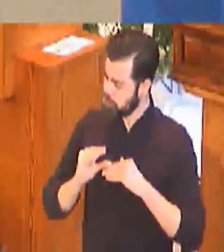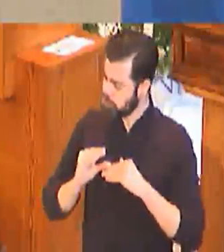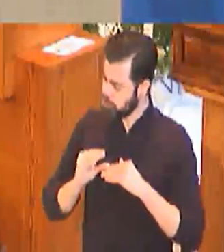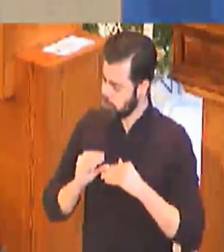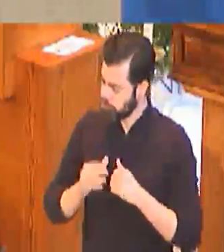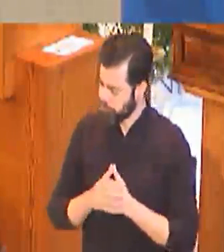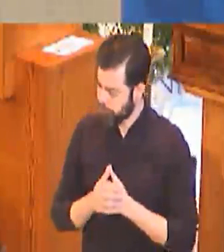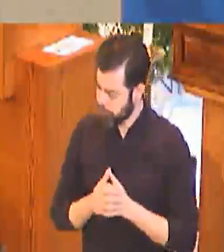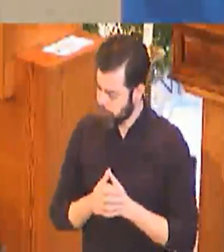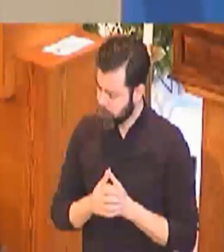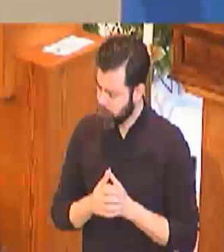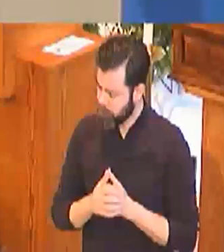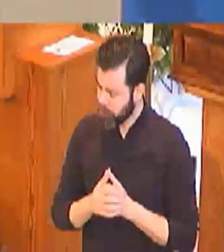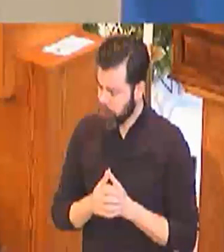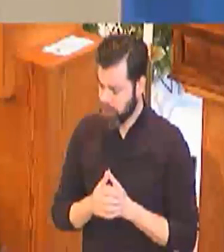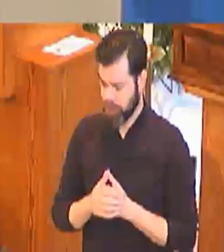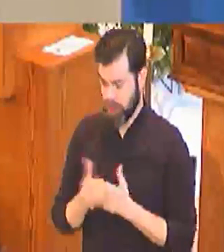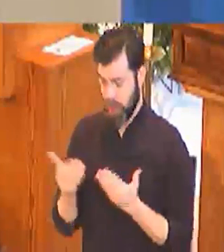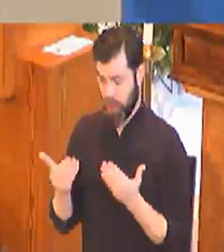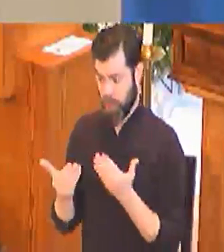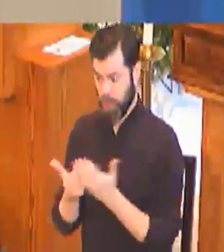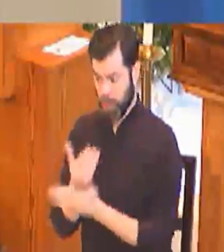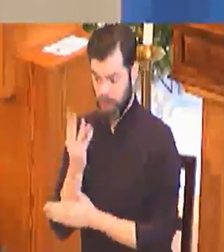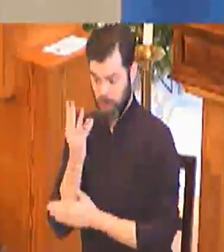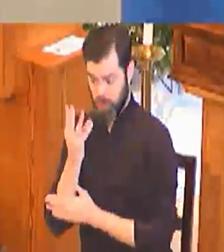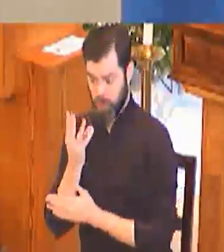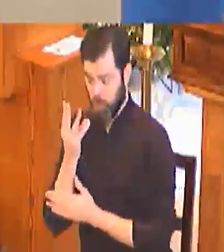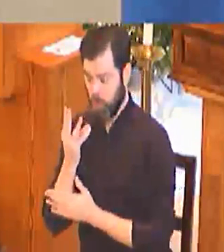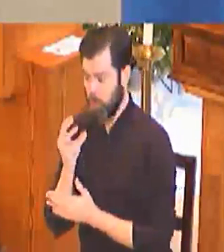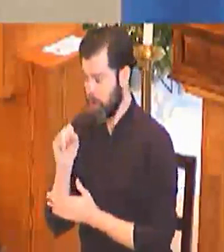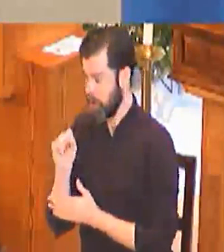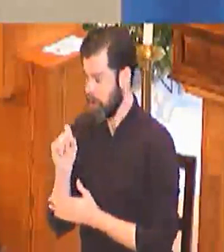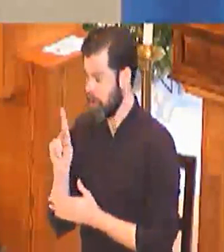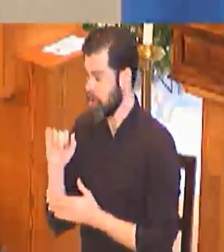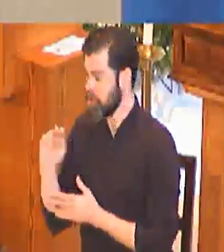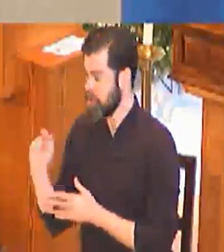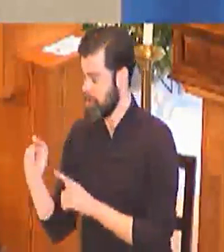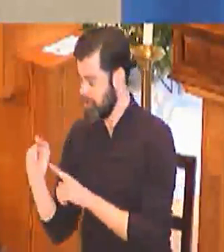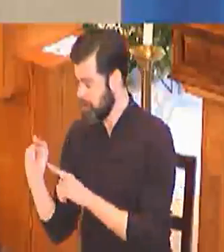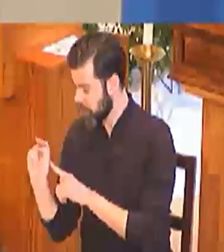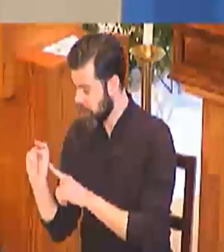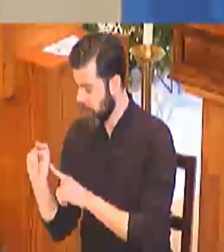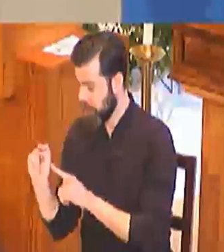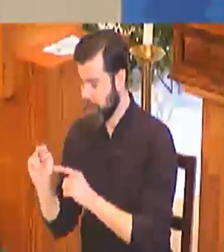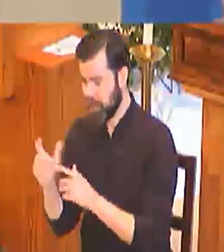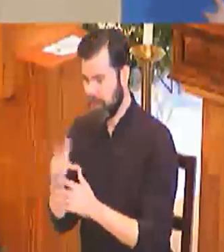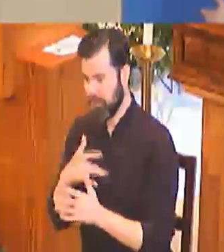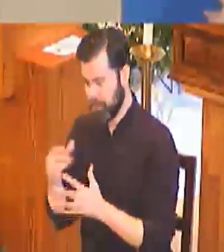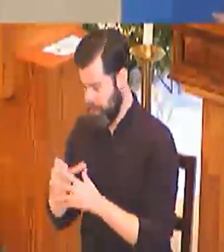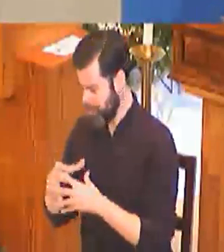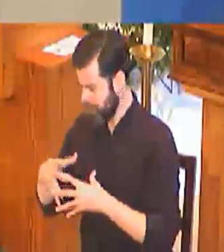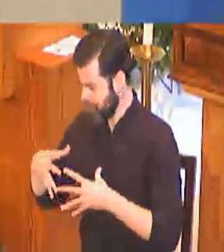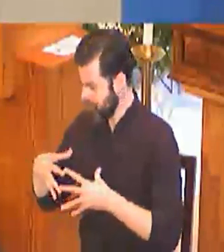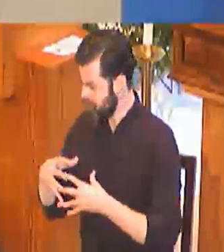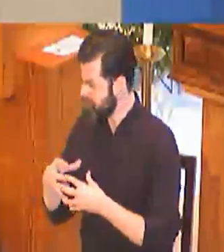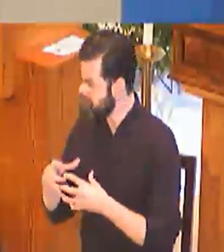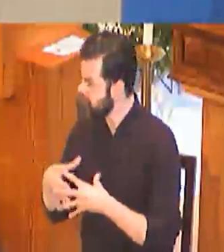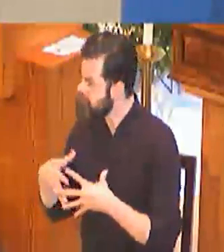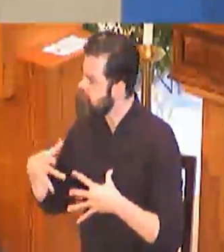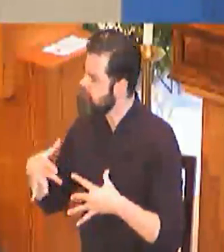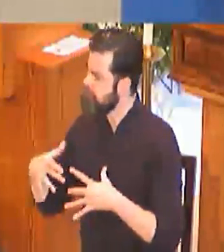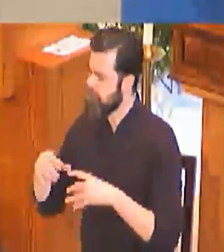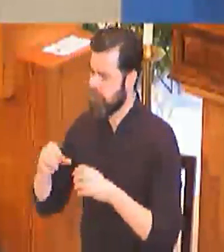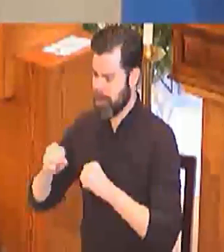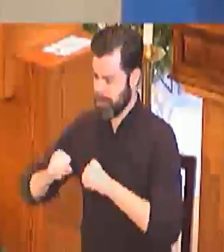You moved fully into your new wineskin, and there is an expansiveness where your higher consciousness can express